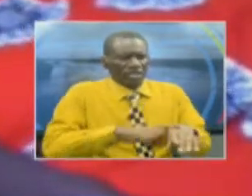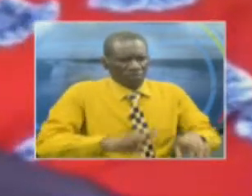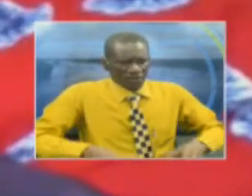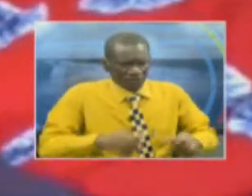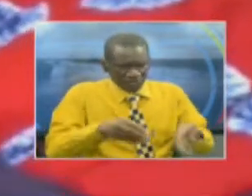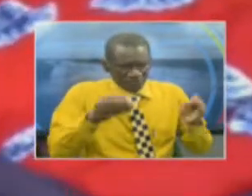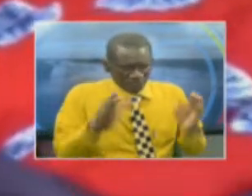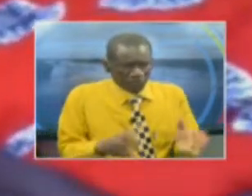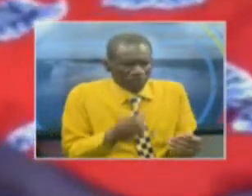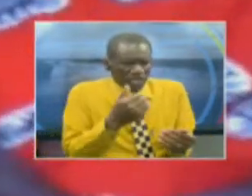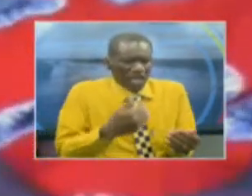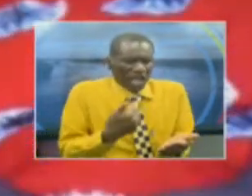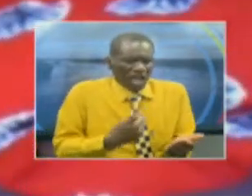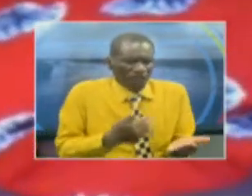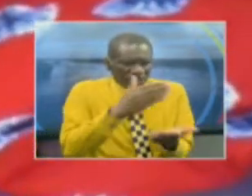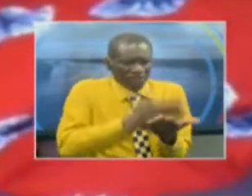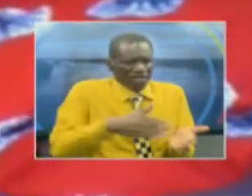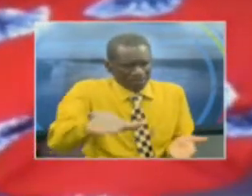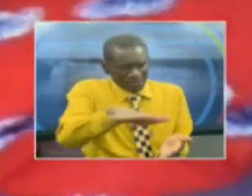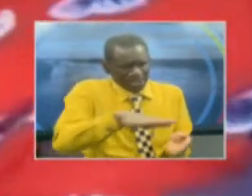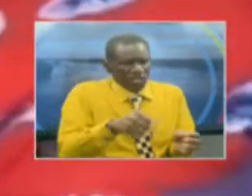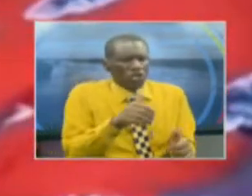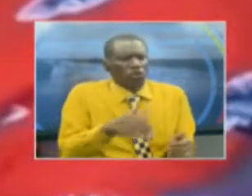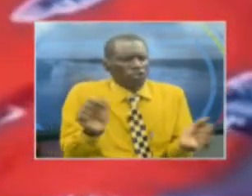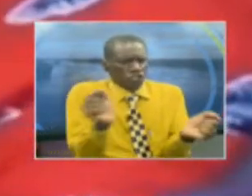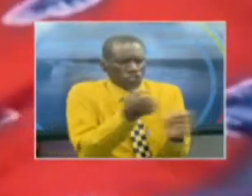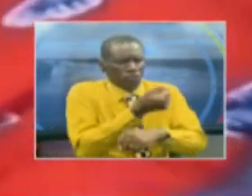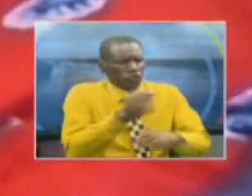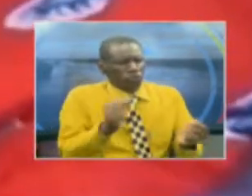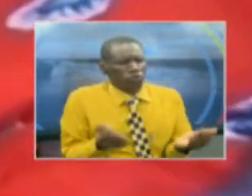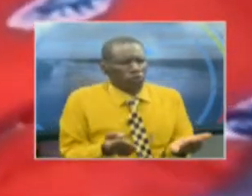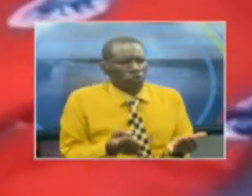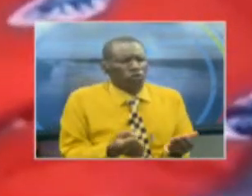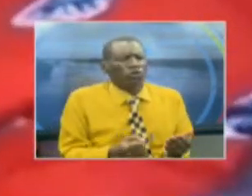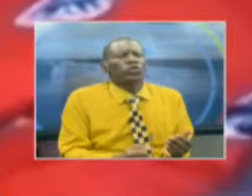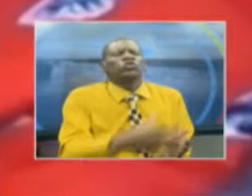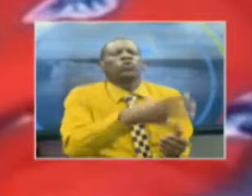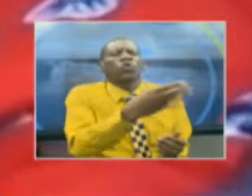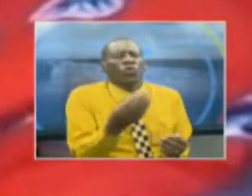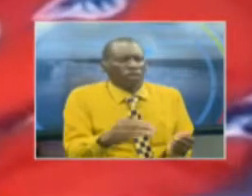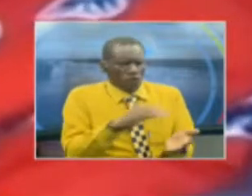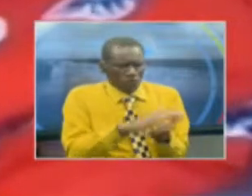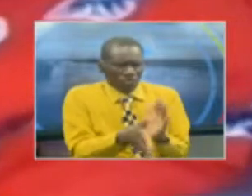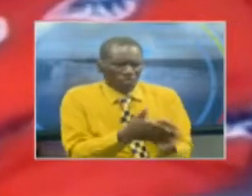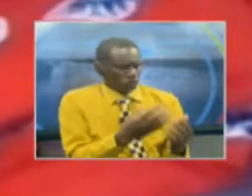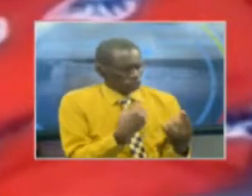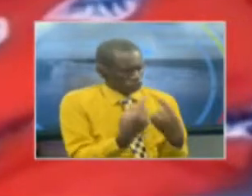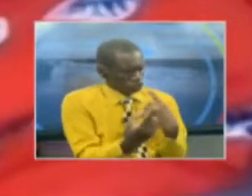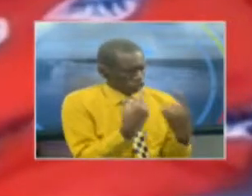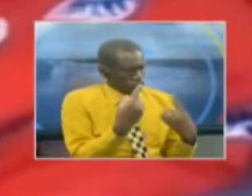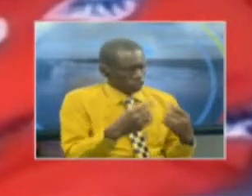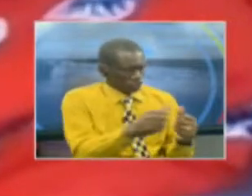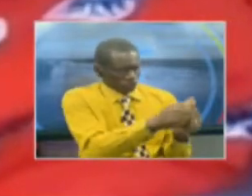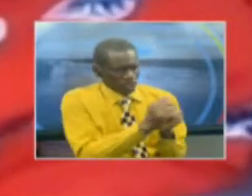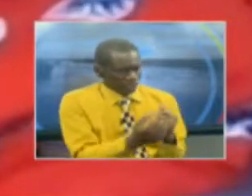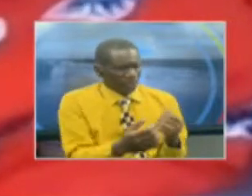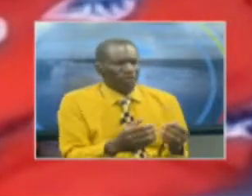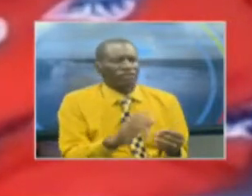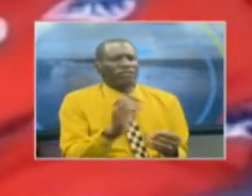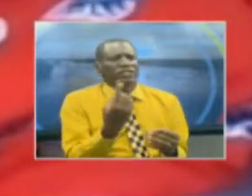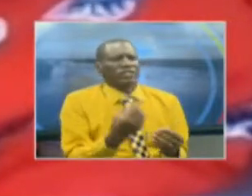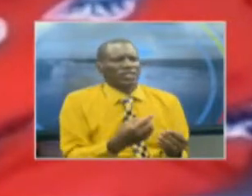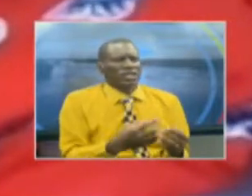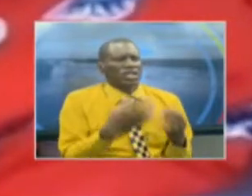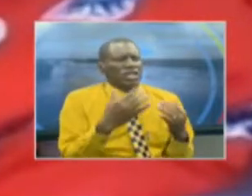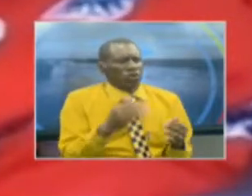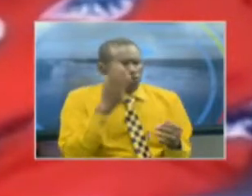some areas which you can't just go without consulting or discussing with her. So